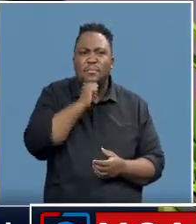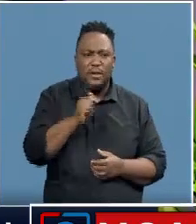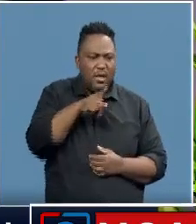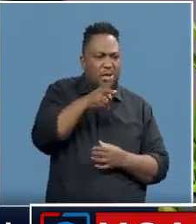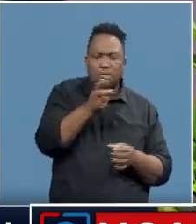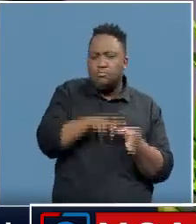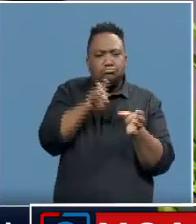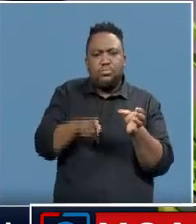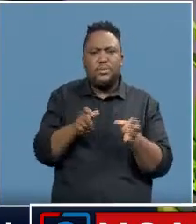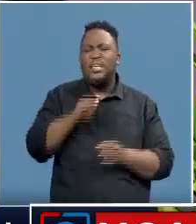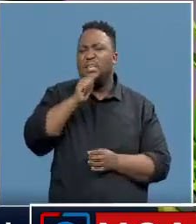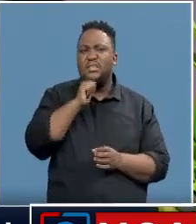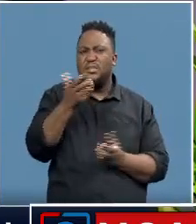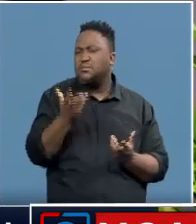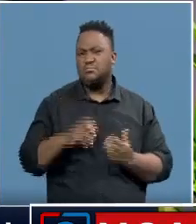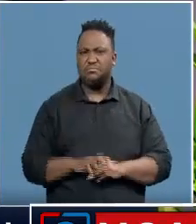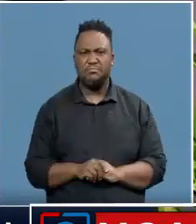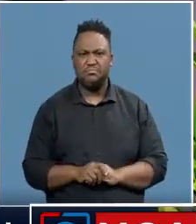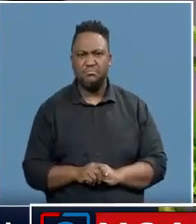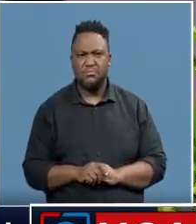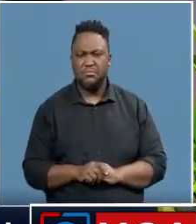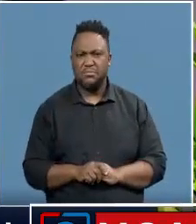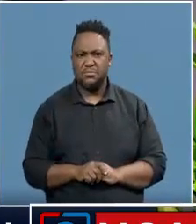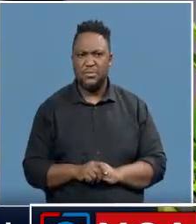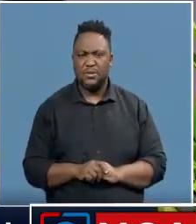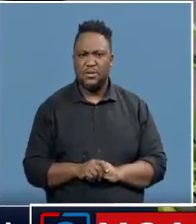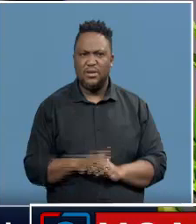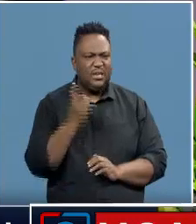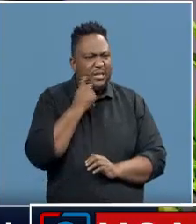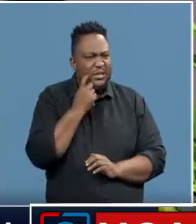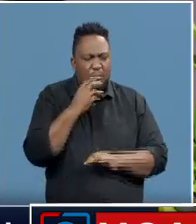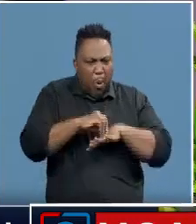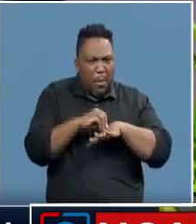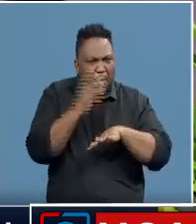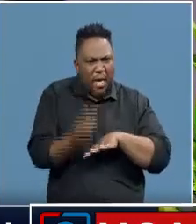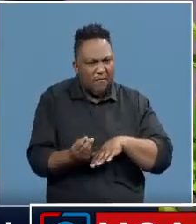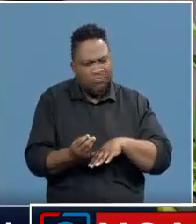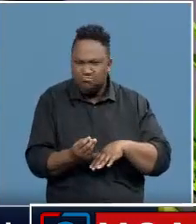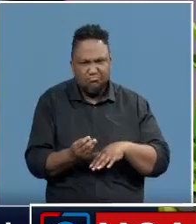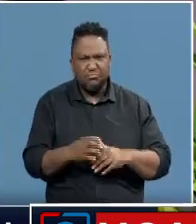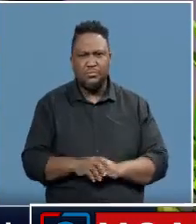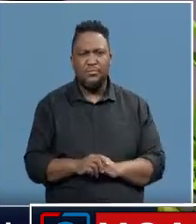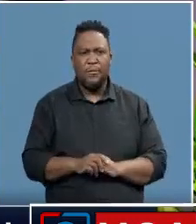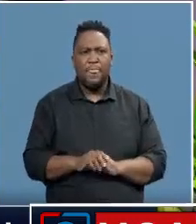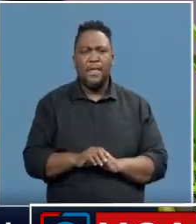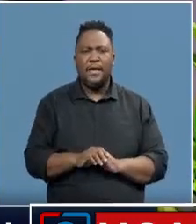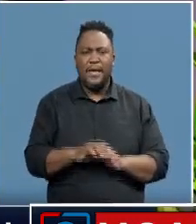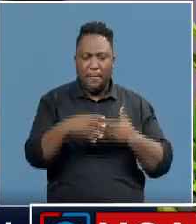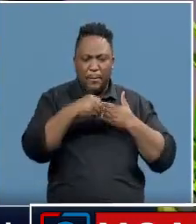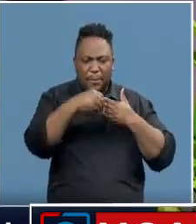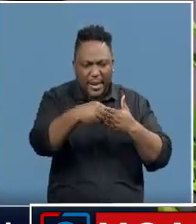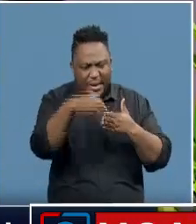step. There's no problem about that. The president will step aside. There's no crisis. There is no crisis of